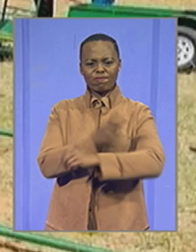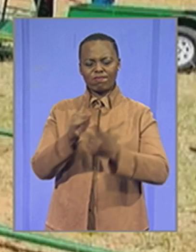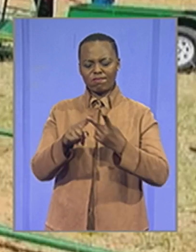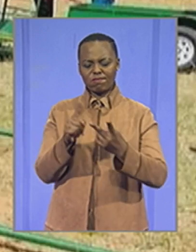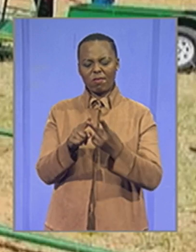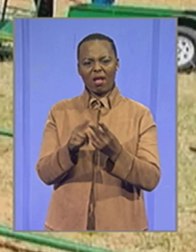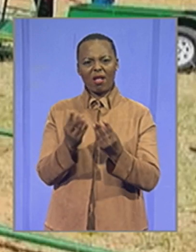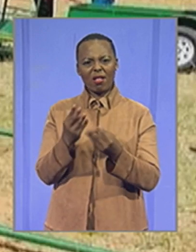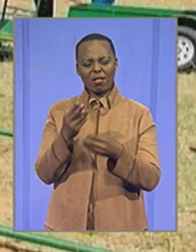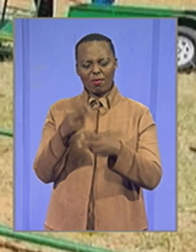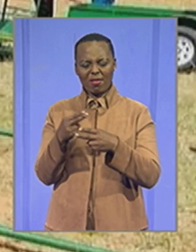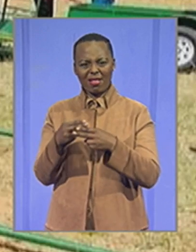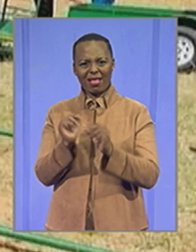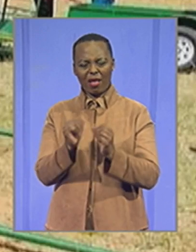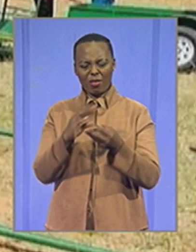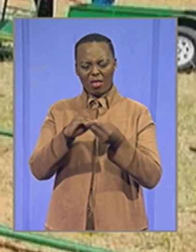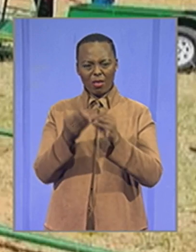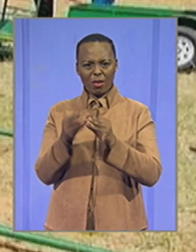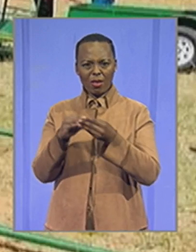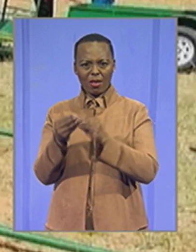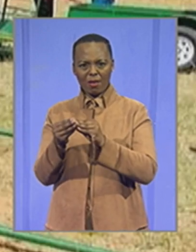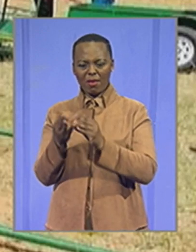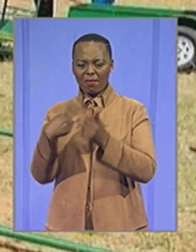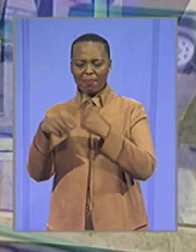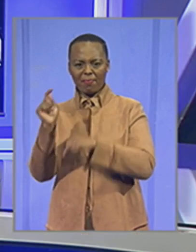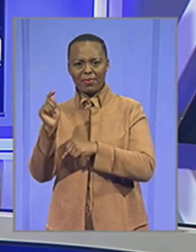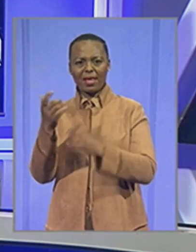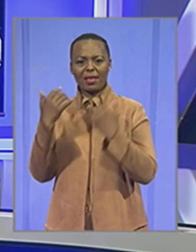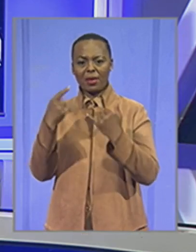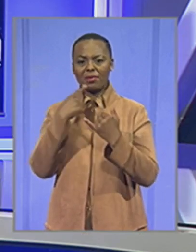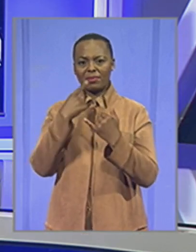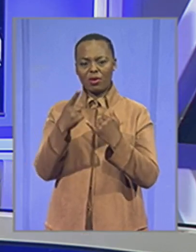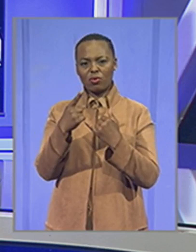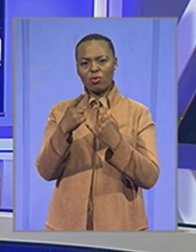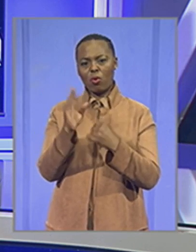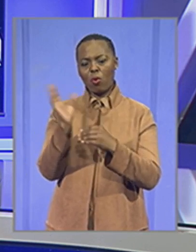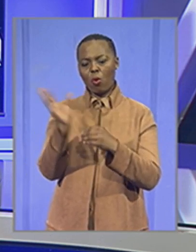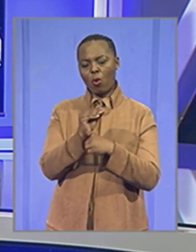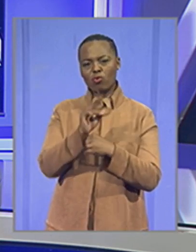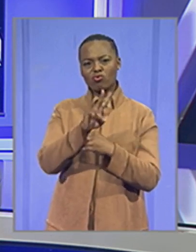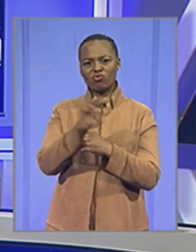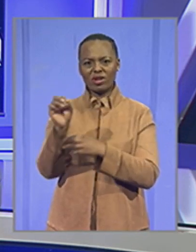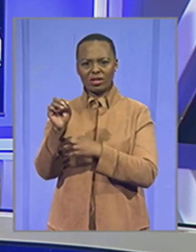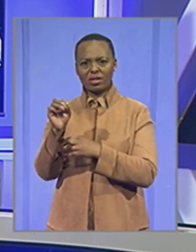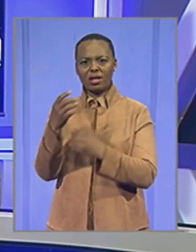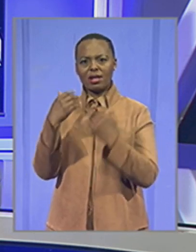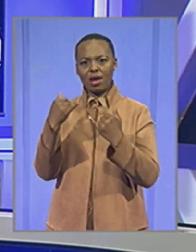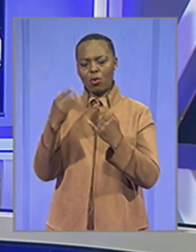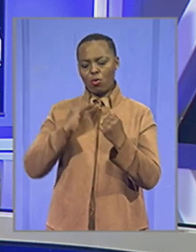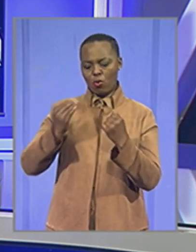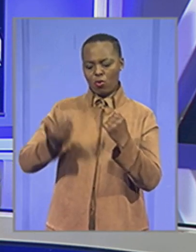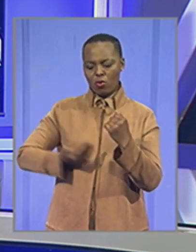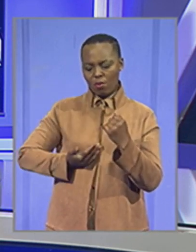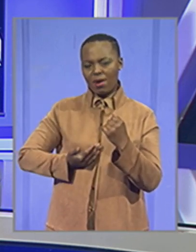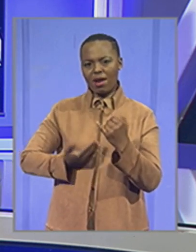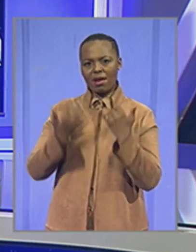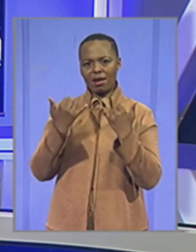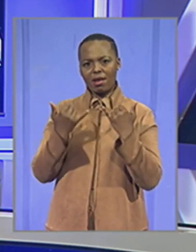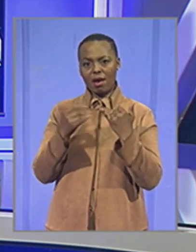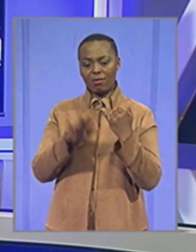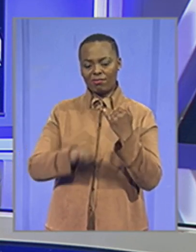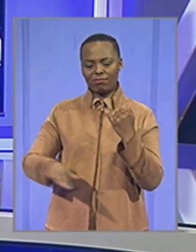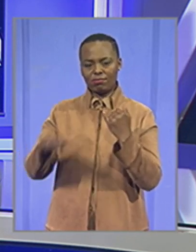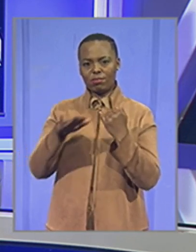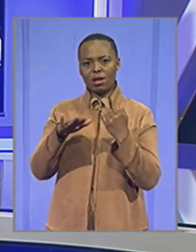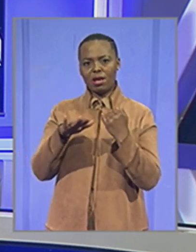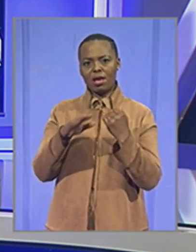Bokone Bophirima Selo Lehari wa betse baagi ba le 20 ba bontsi jwa bona e leng basadi dikaraki tseno kwa moletlong